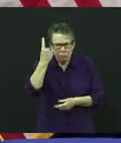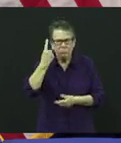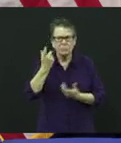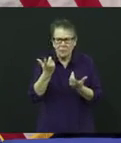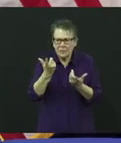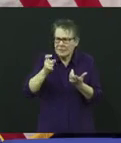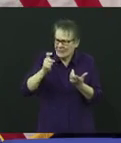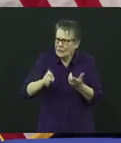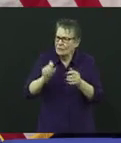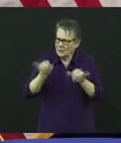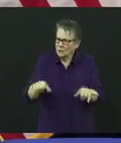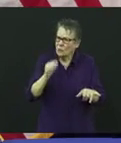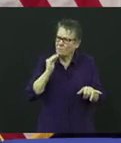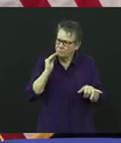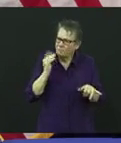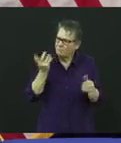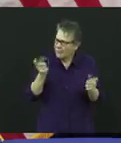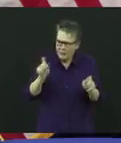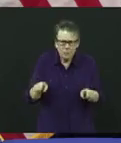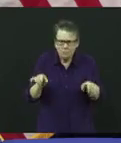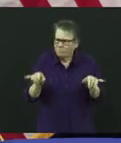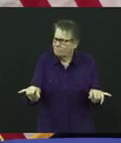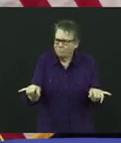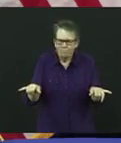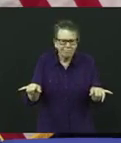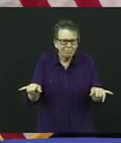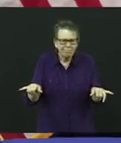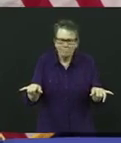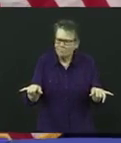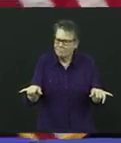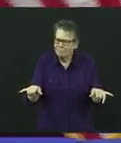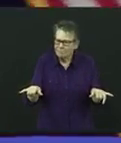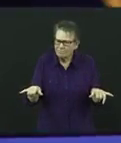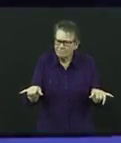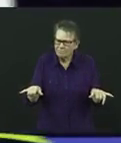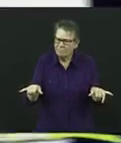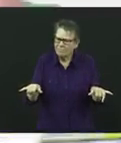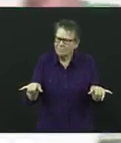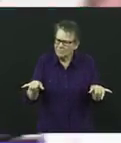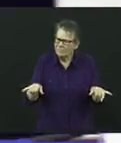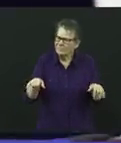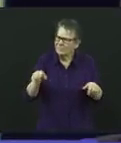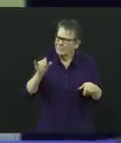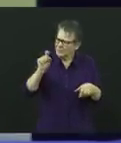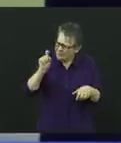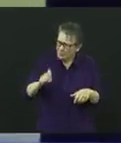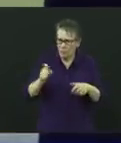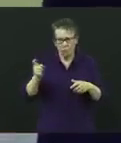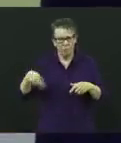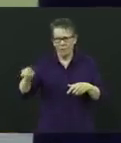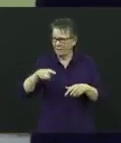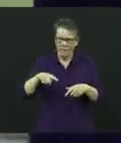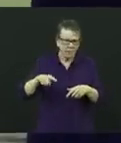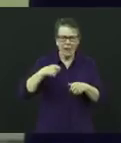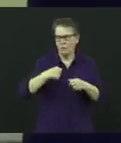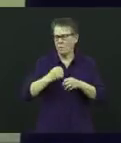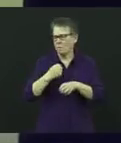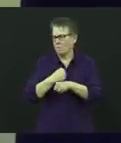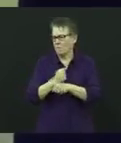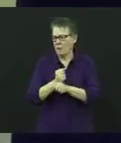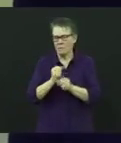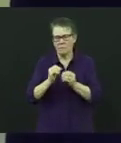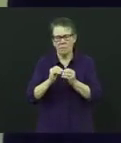please help me welcome the Commissioner of the Department of Health, Judy Persichilli. Thank you, Governor. Good afternoon. Well, as the Governor stated,